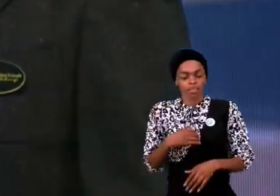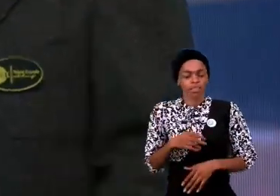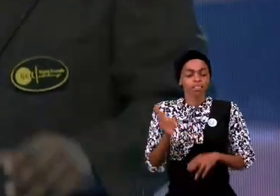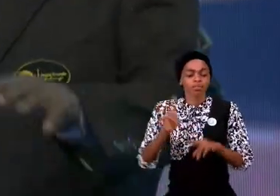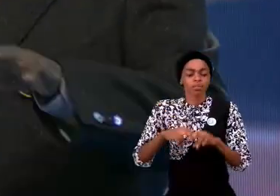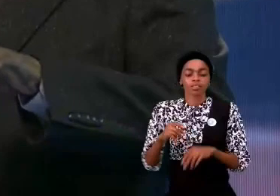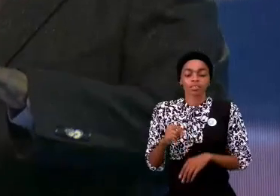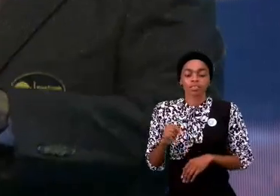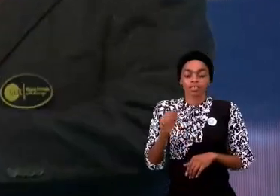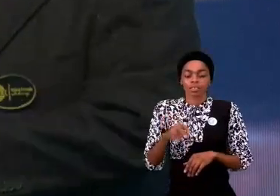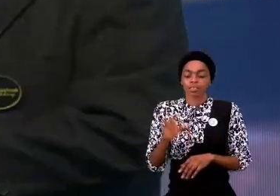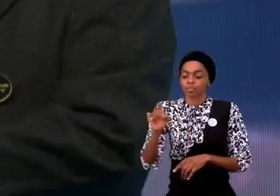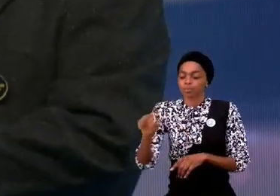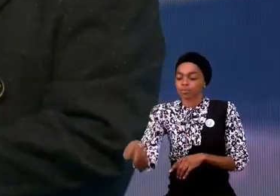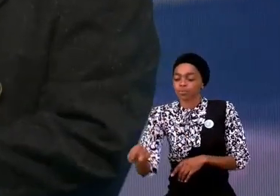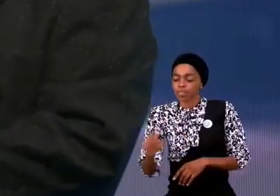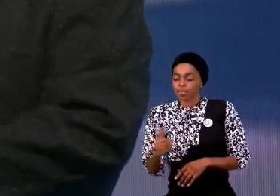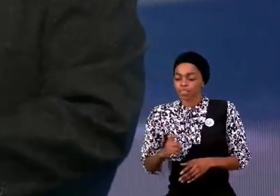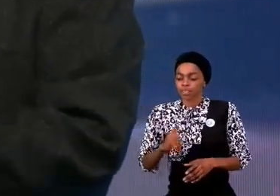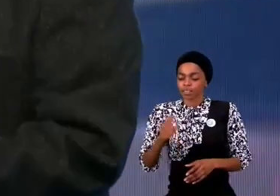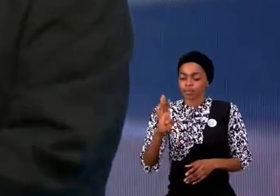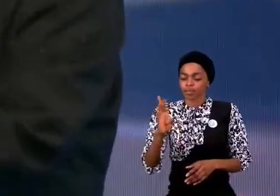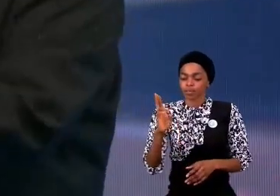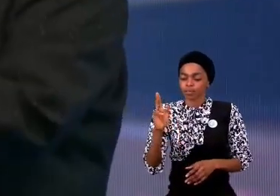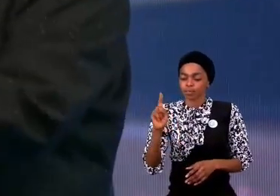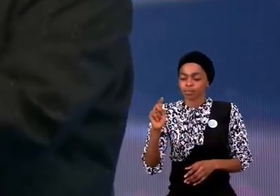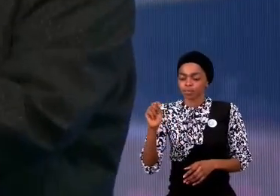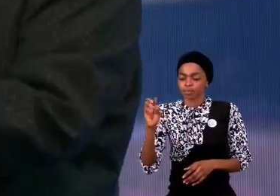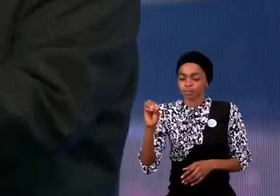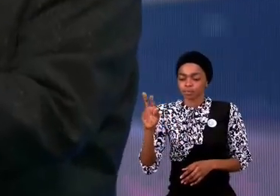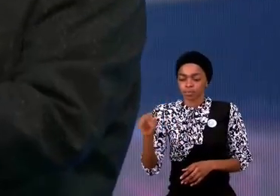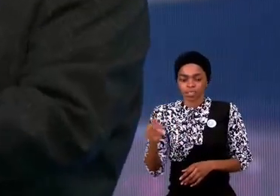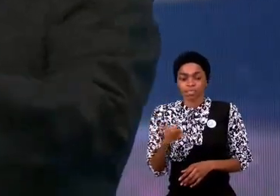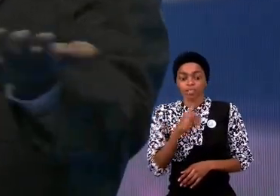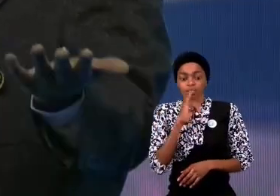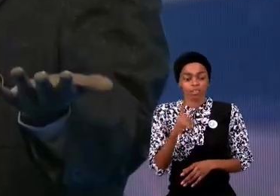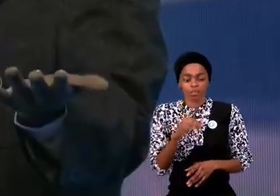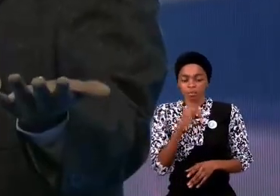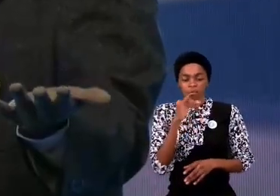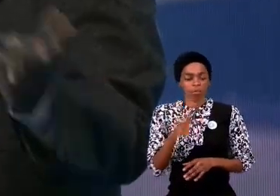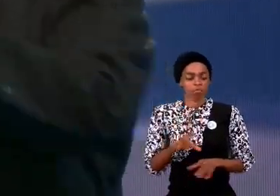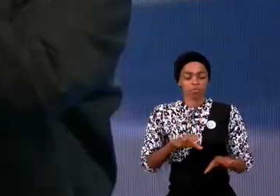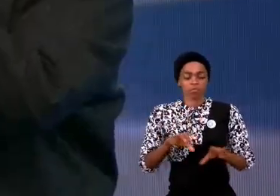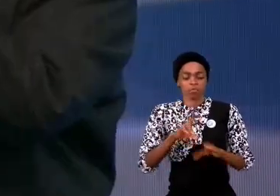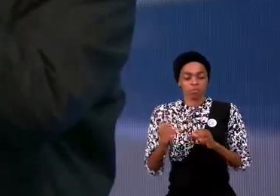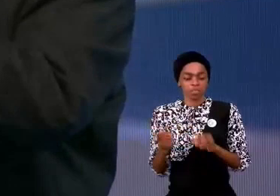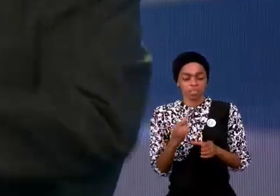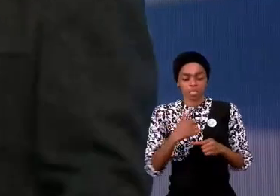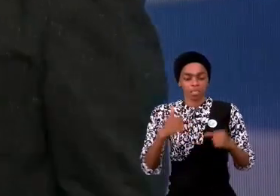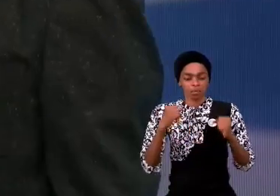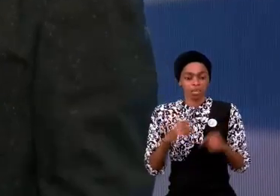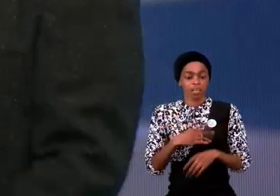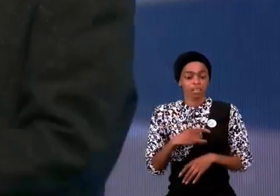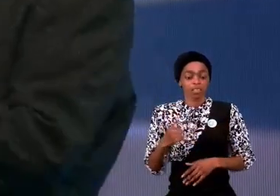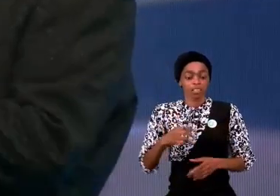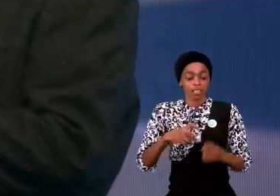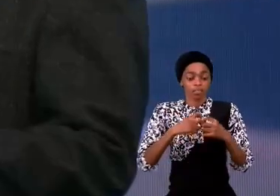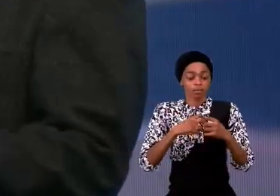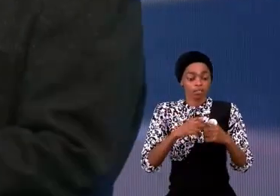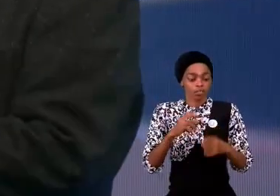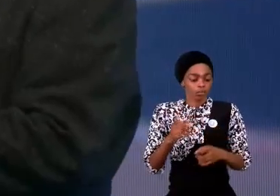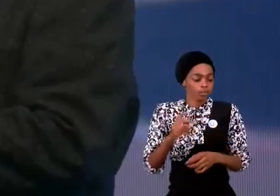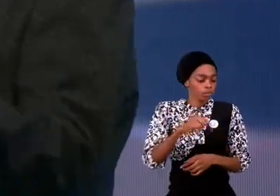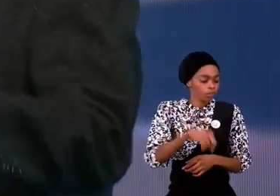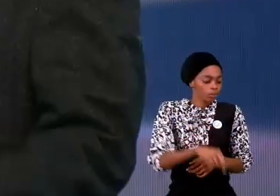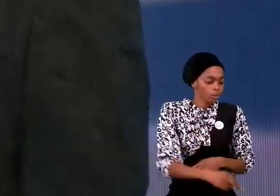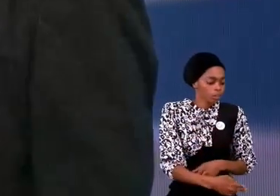the crane will go down and then lift up that slab that no man by